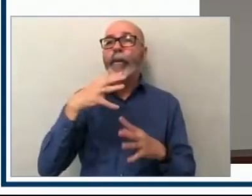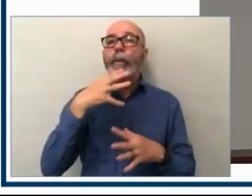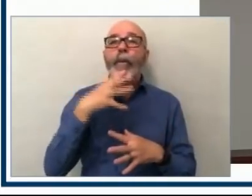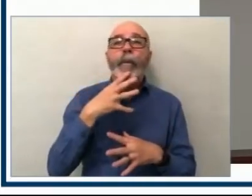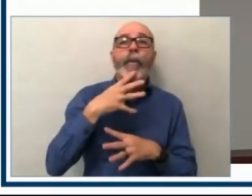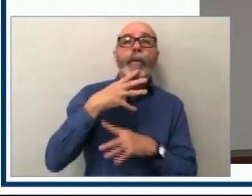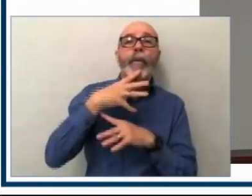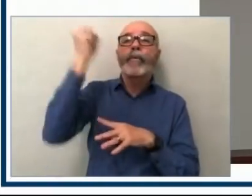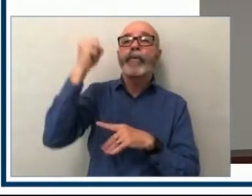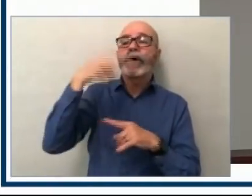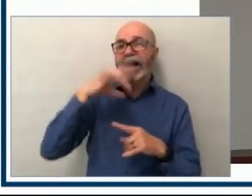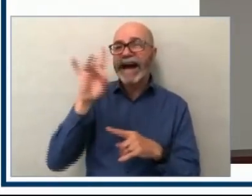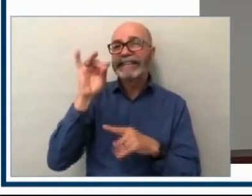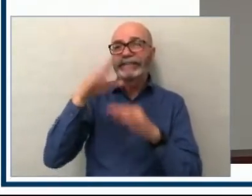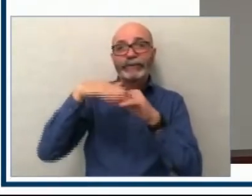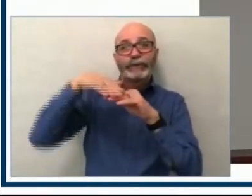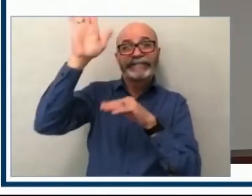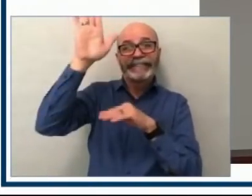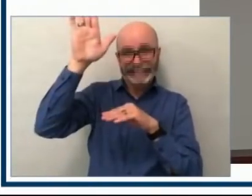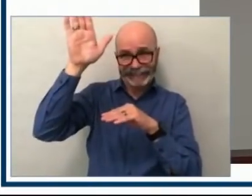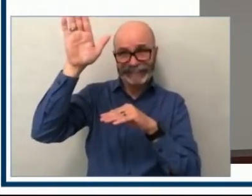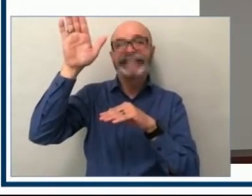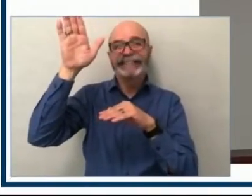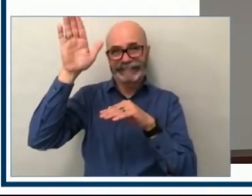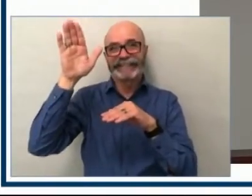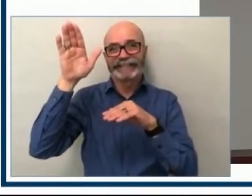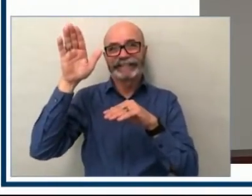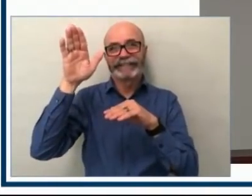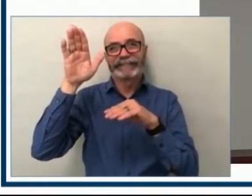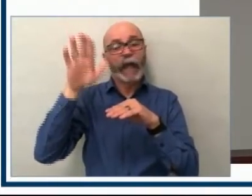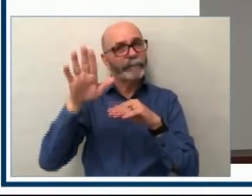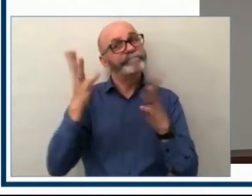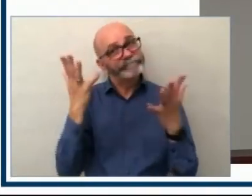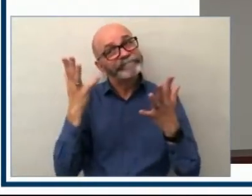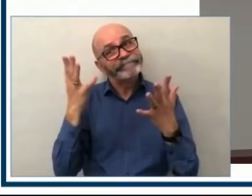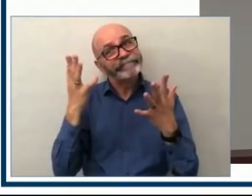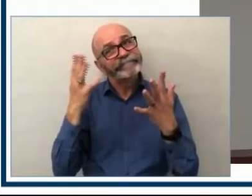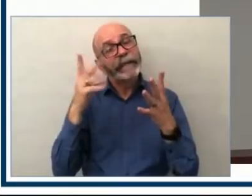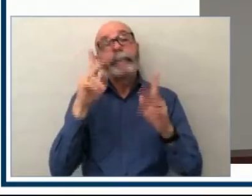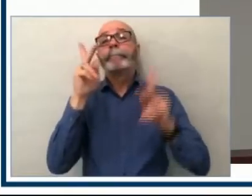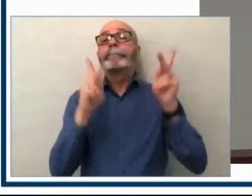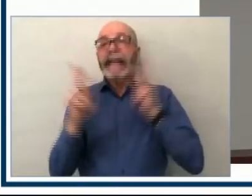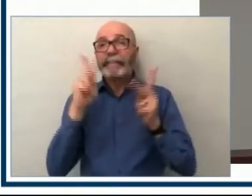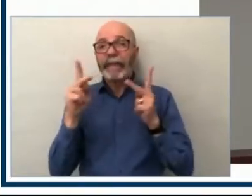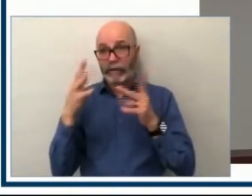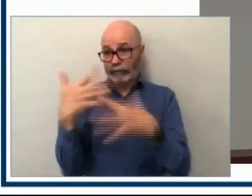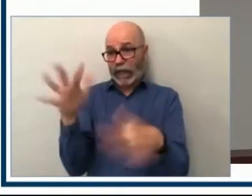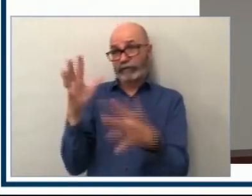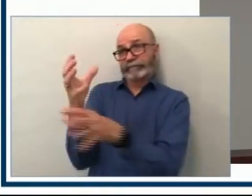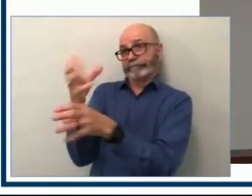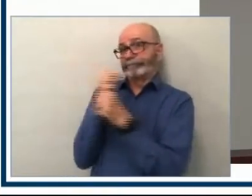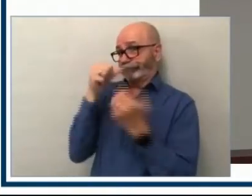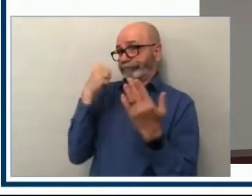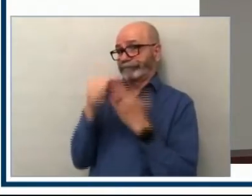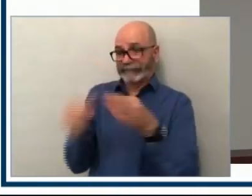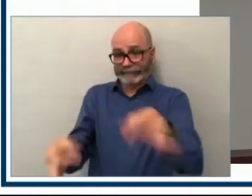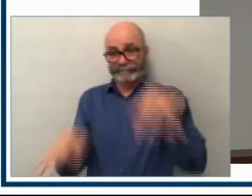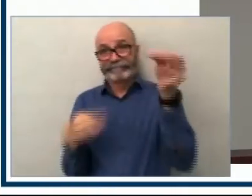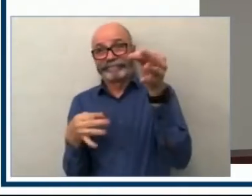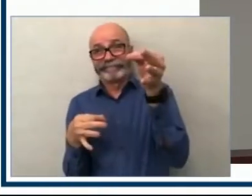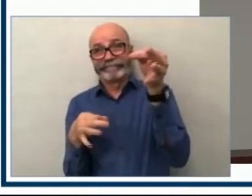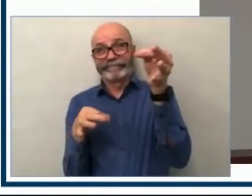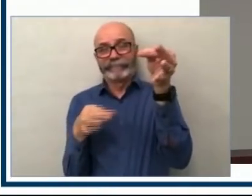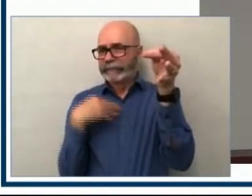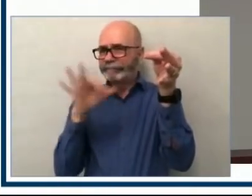or older. It's important to note that those receiving an invitation to book an appointment are being selected randomly by